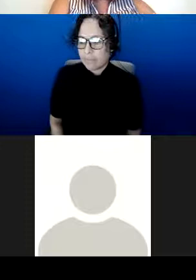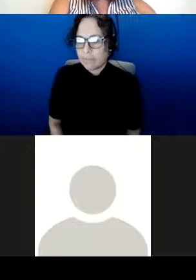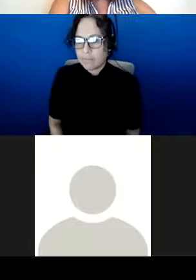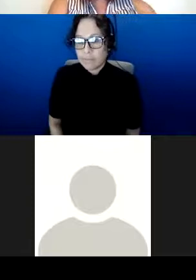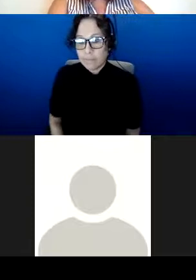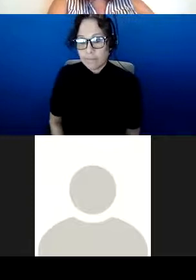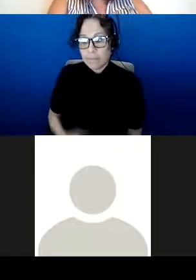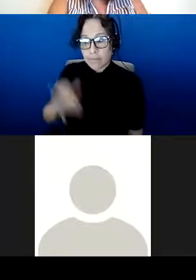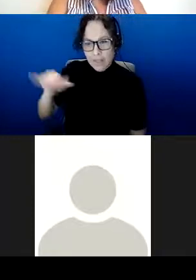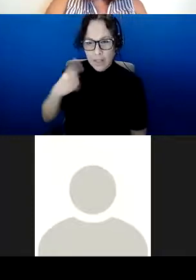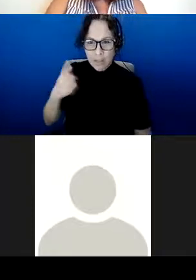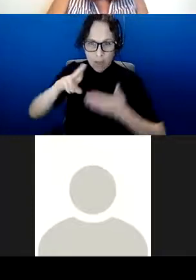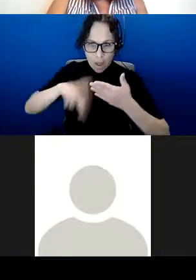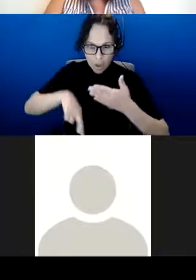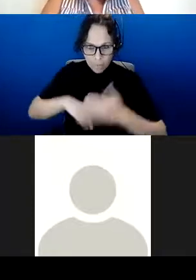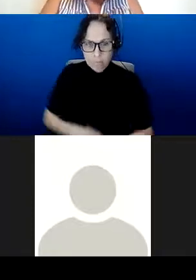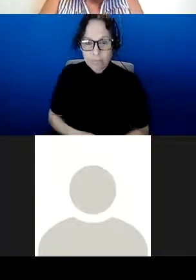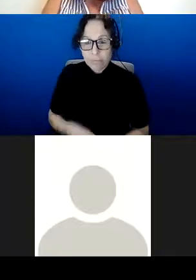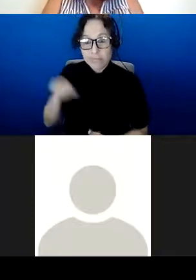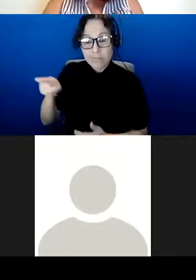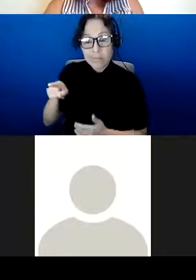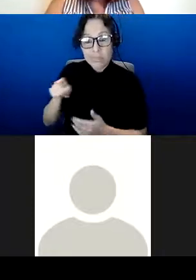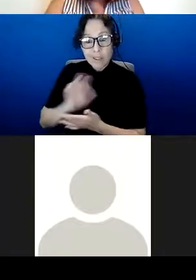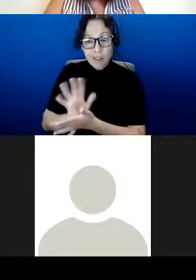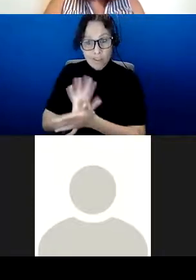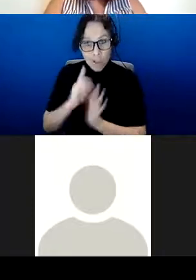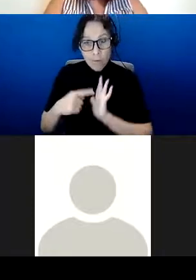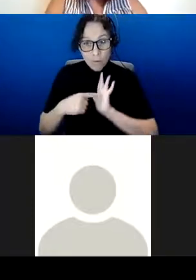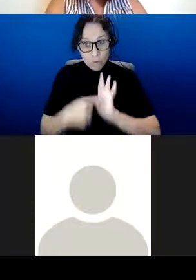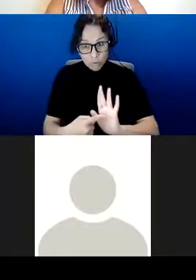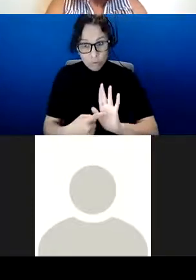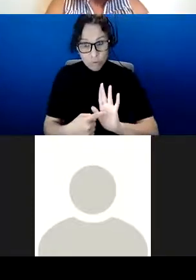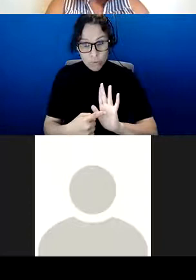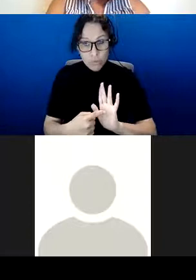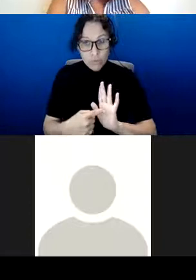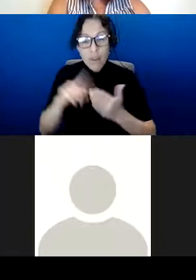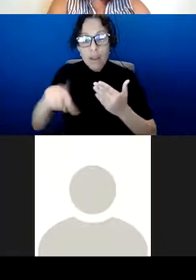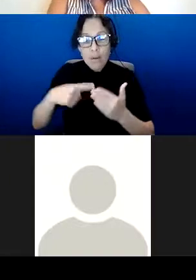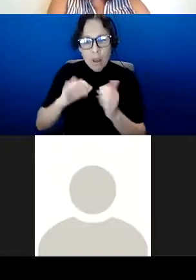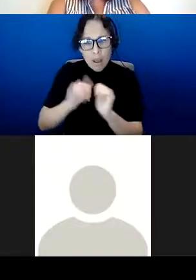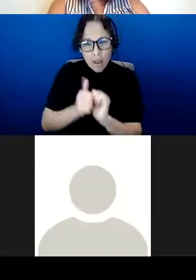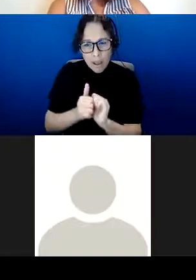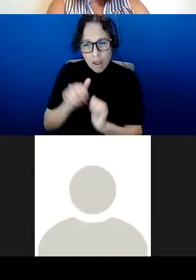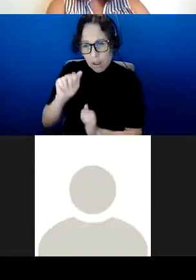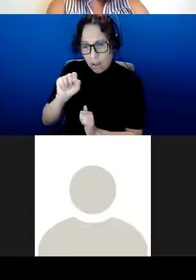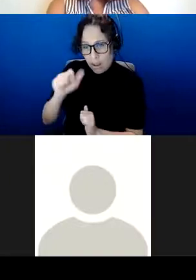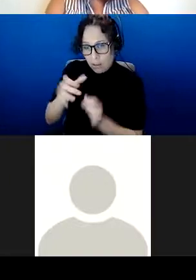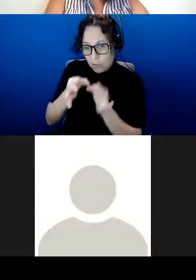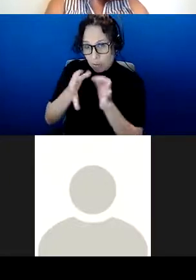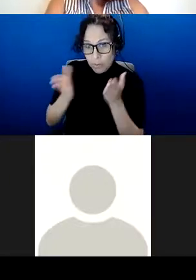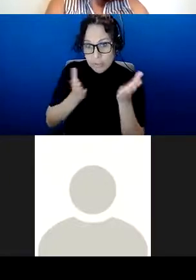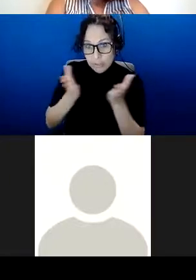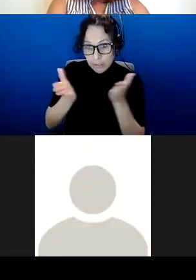Here's an outcome. This is a video that I'm going to show you about how an ASL and interpreter